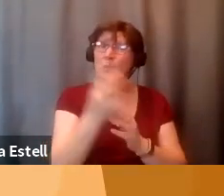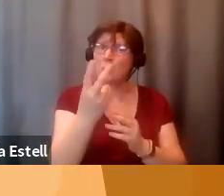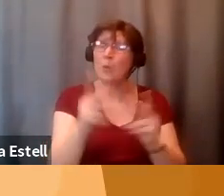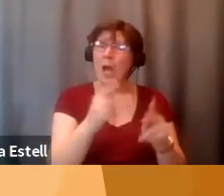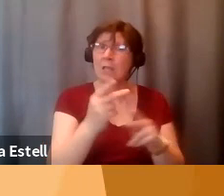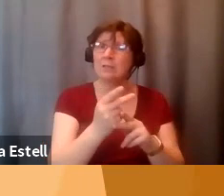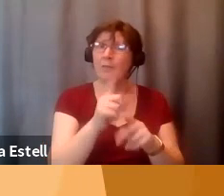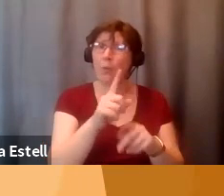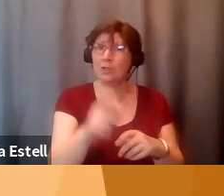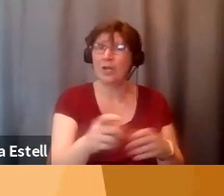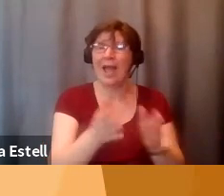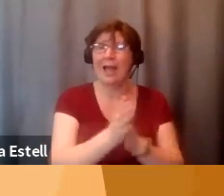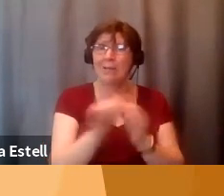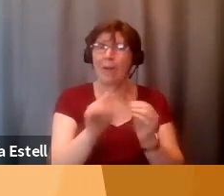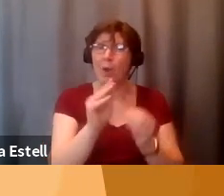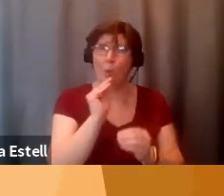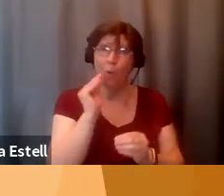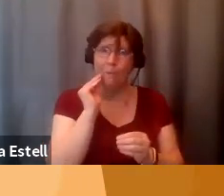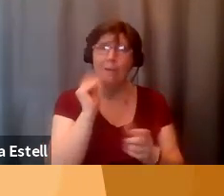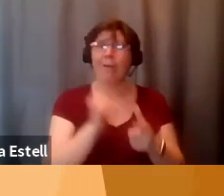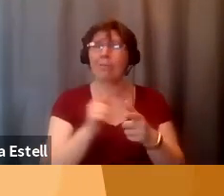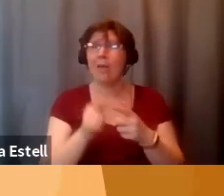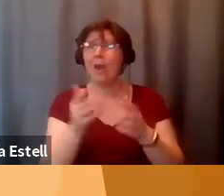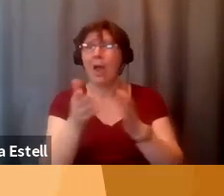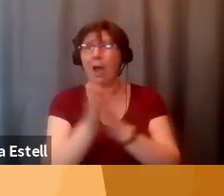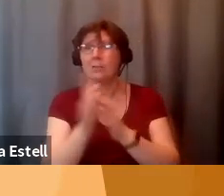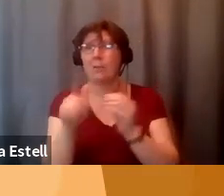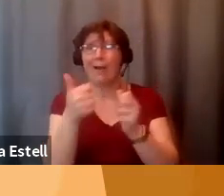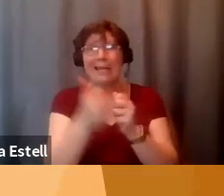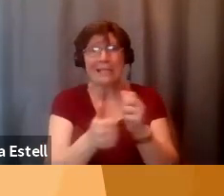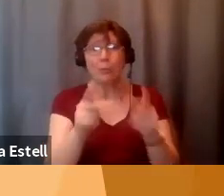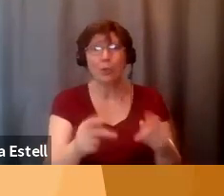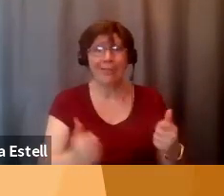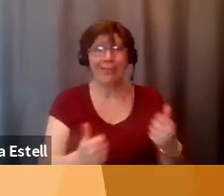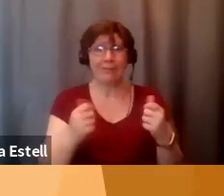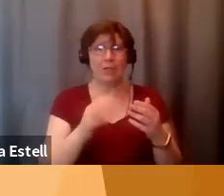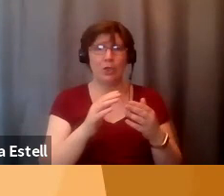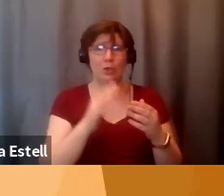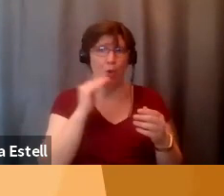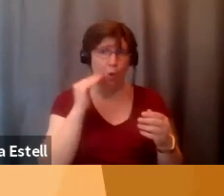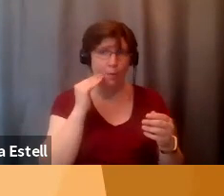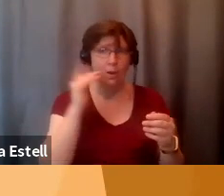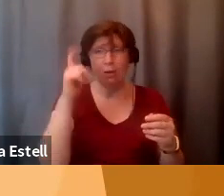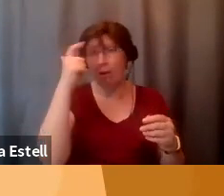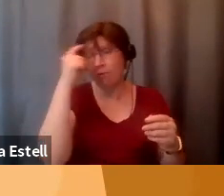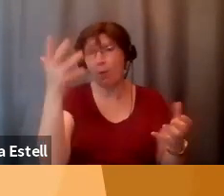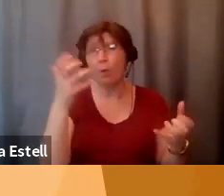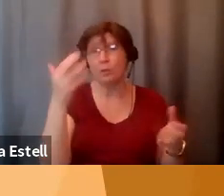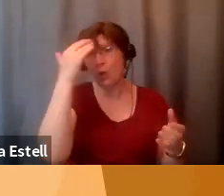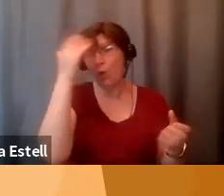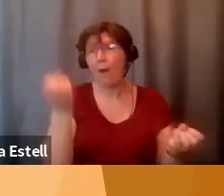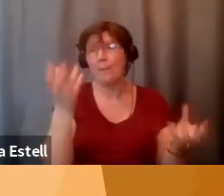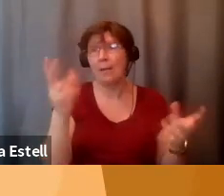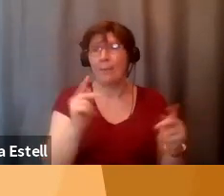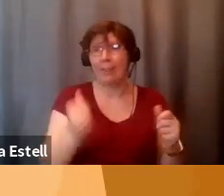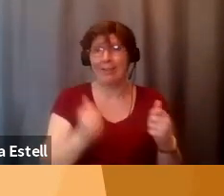about your home, and then it asks questions about each person who lives in your home. So the government kind of wants to know how many people live in each